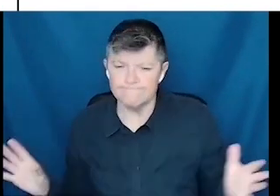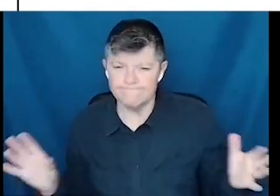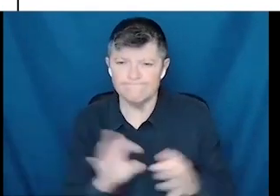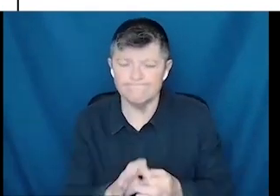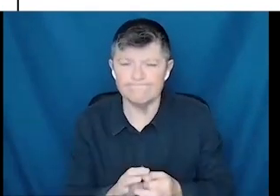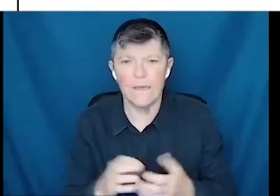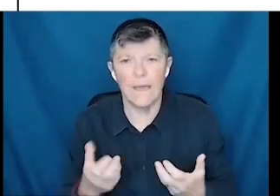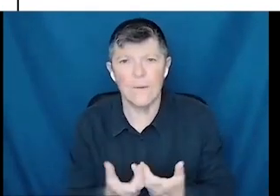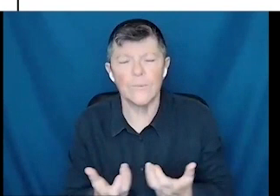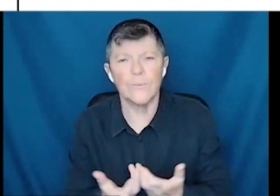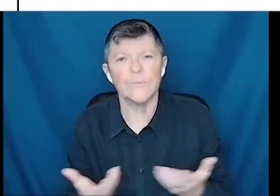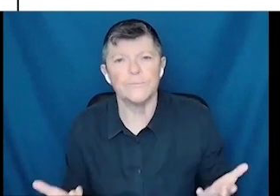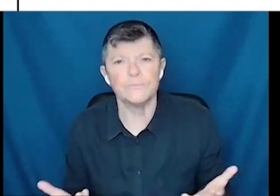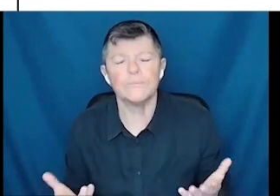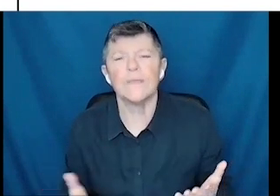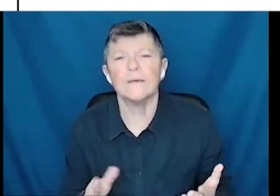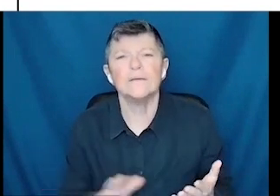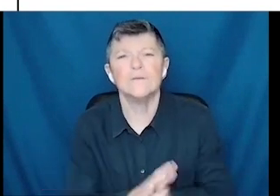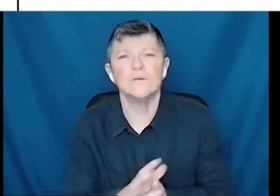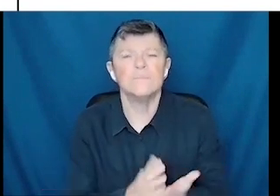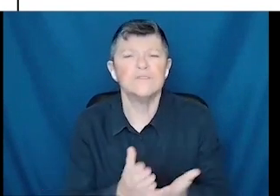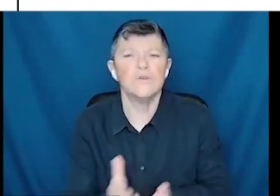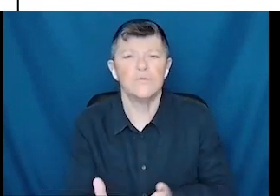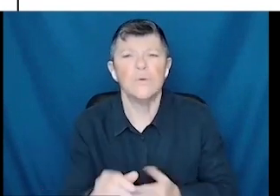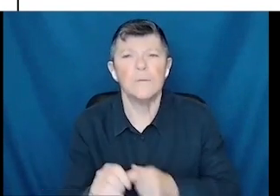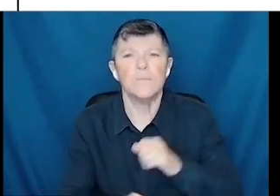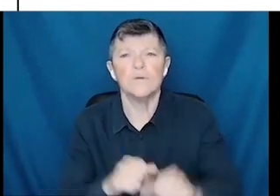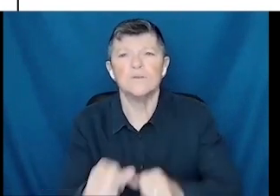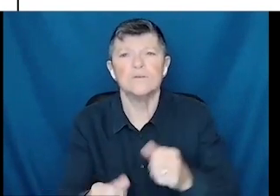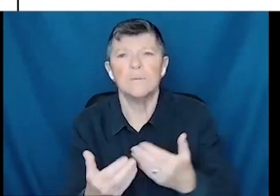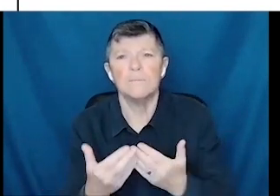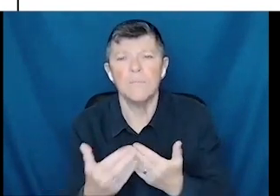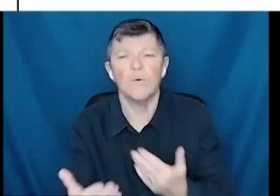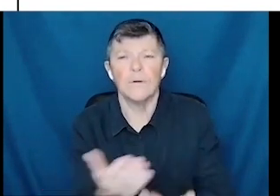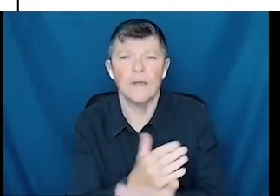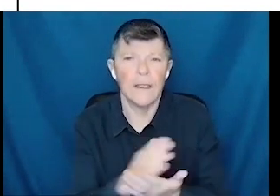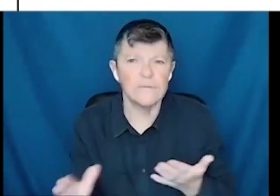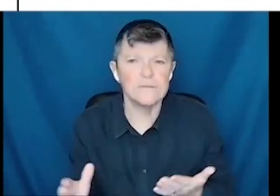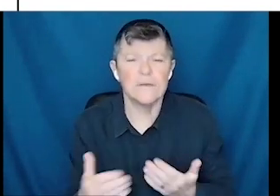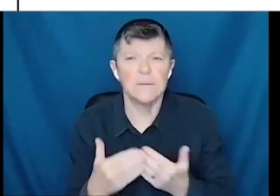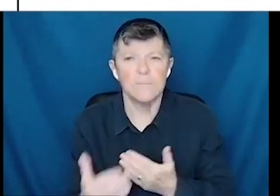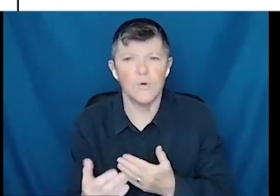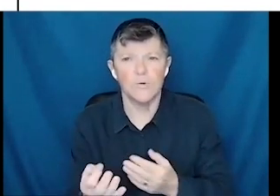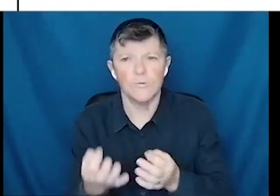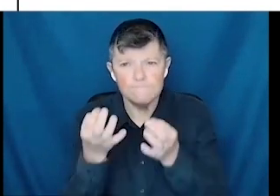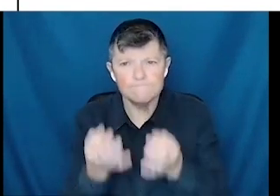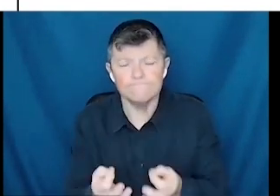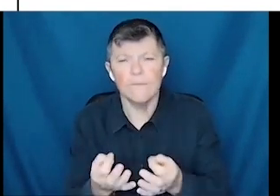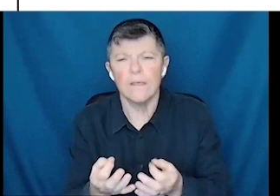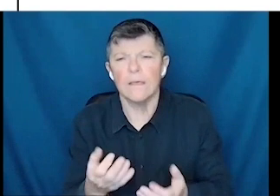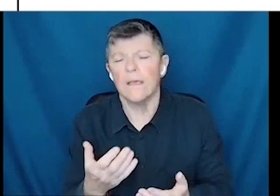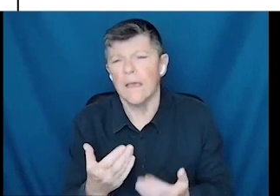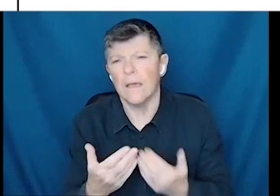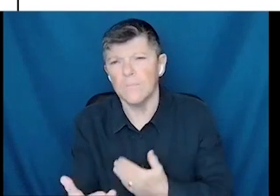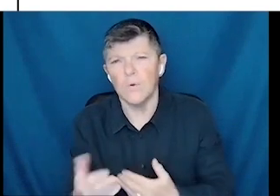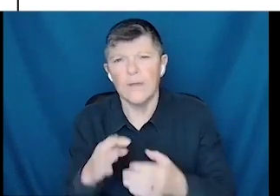this means through this process, it means more clarity, more precision, it's more engaging and almost more